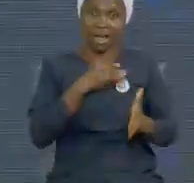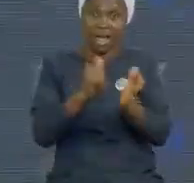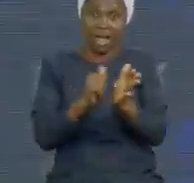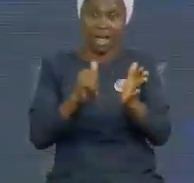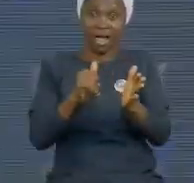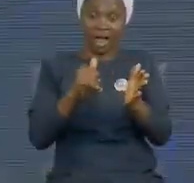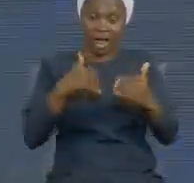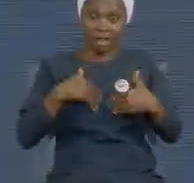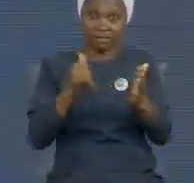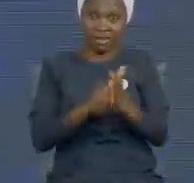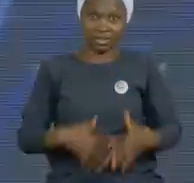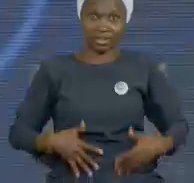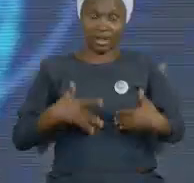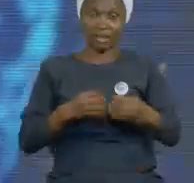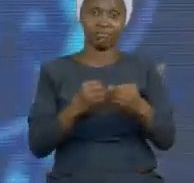abundantly.